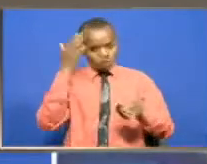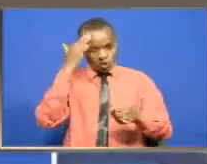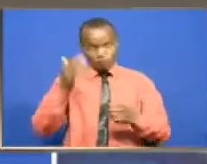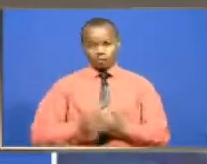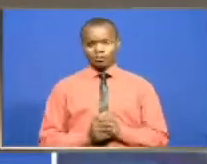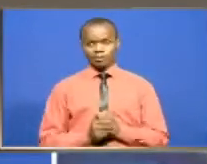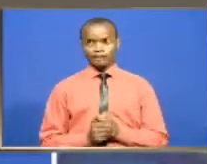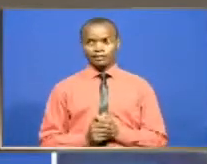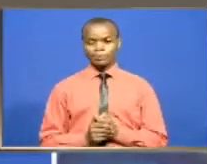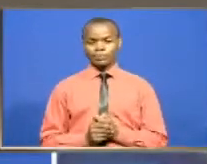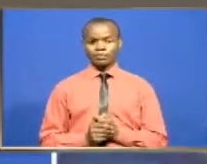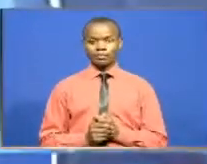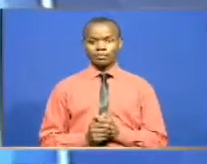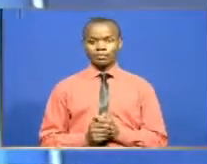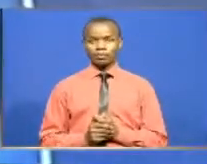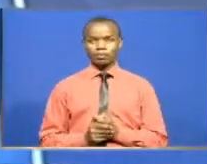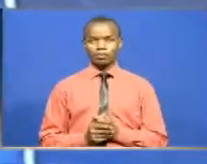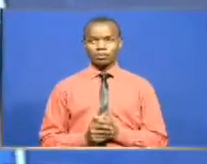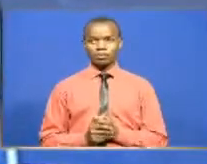1.